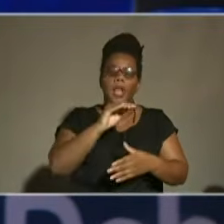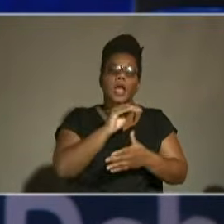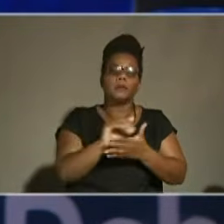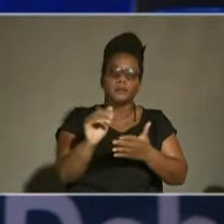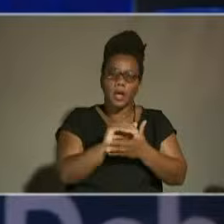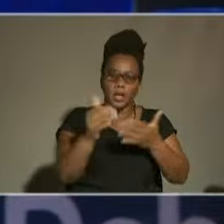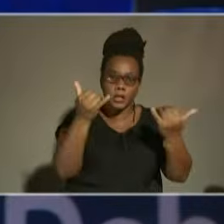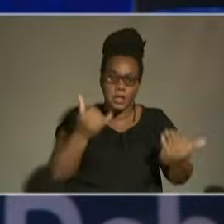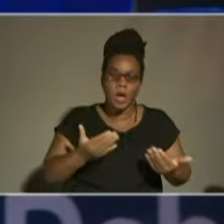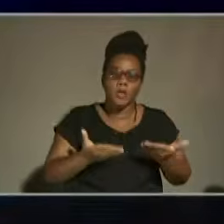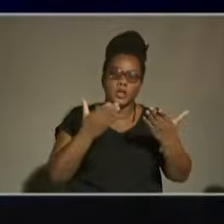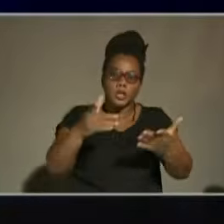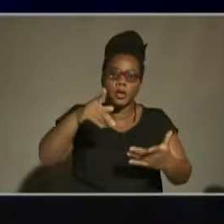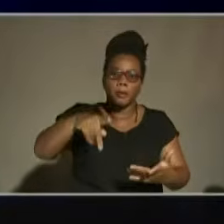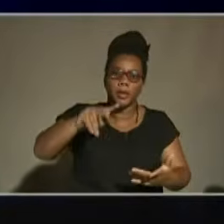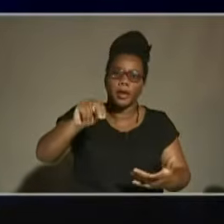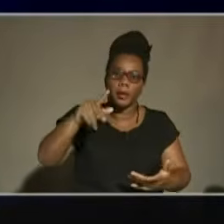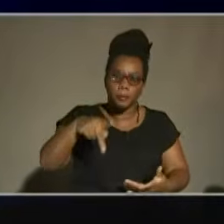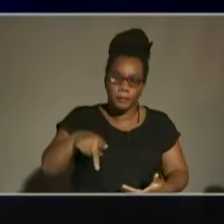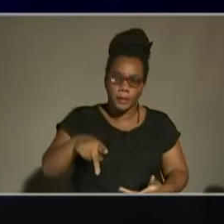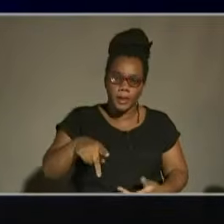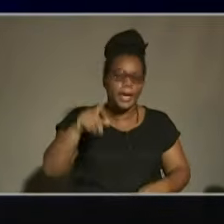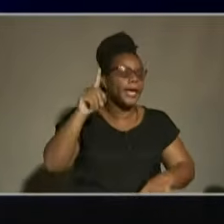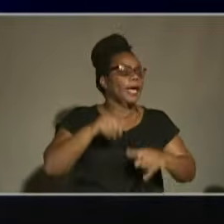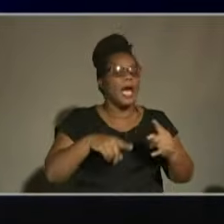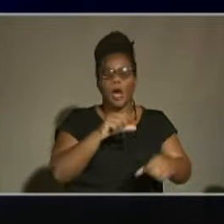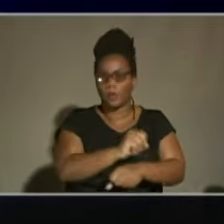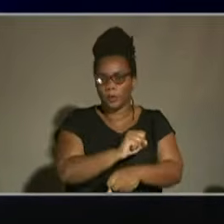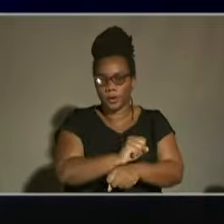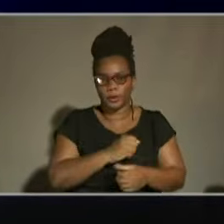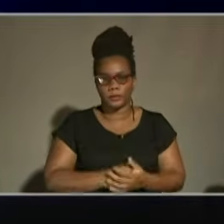proposal of the PNP is unworkable.